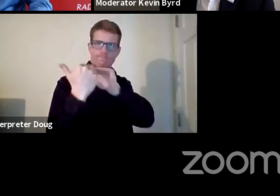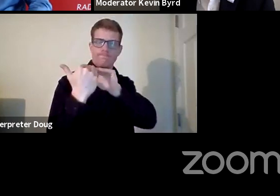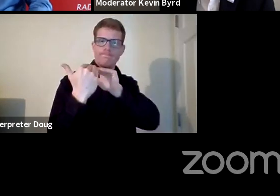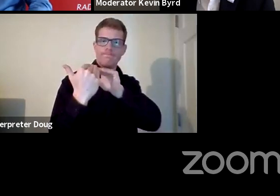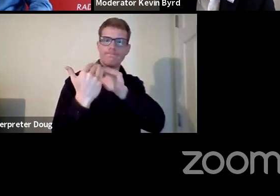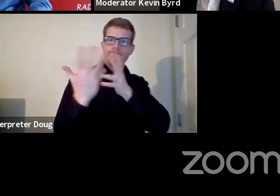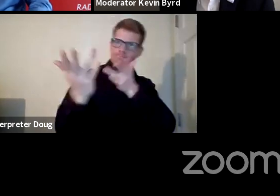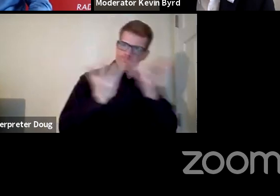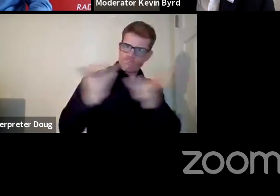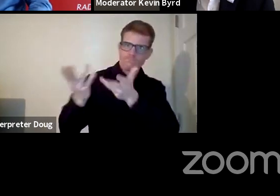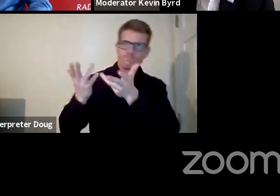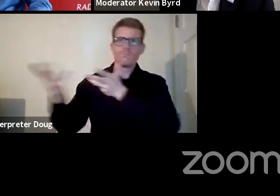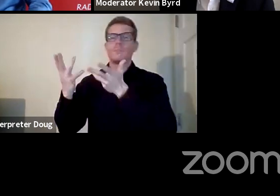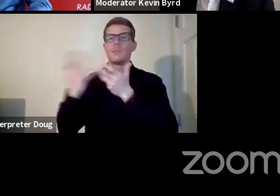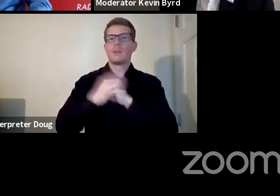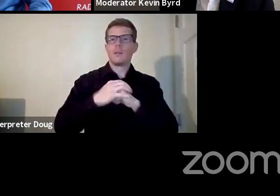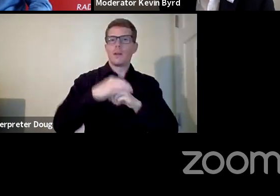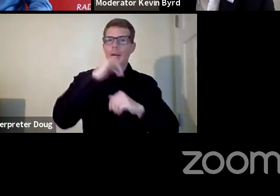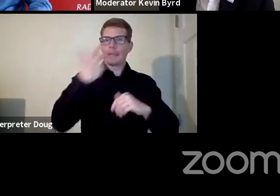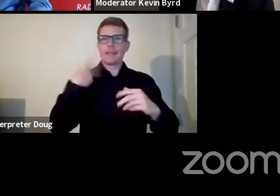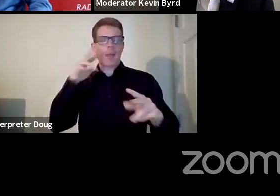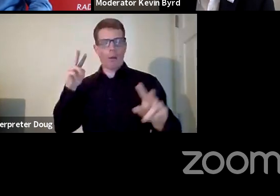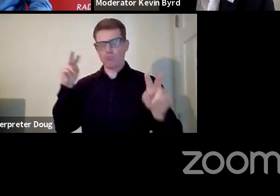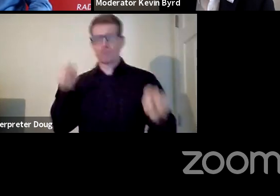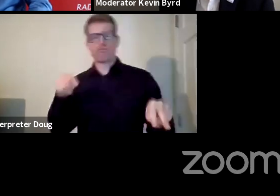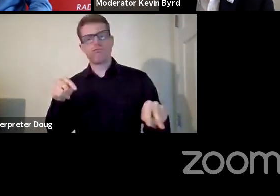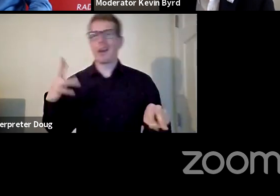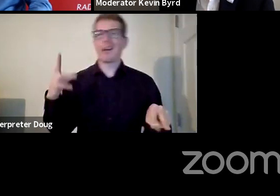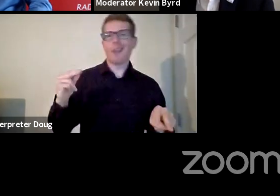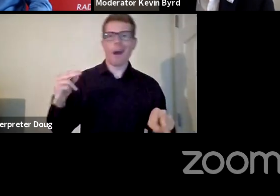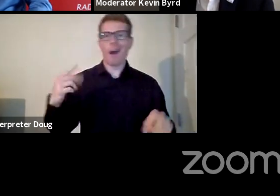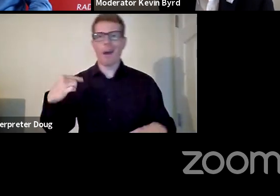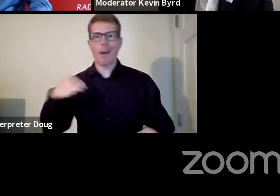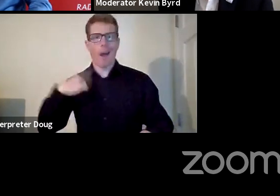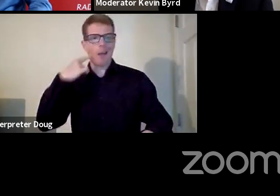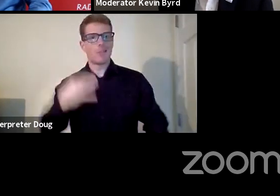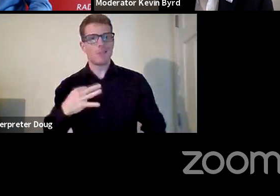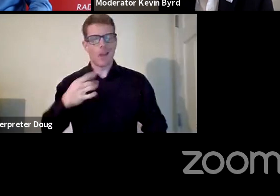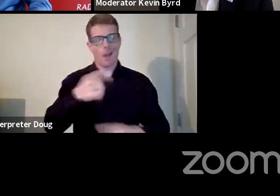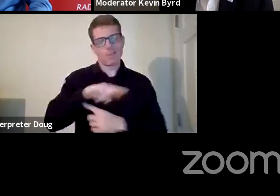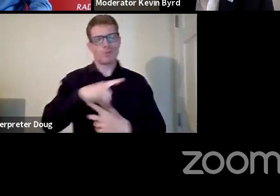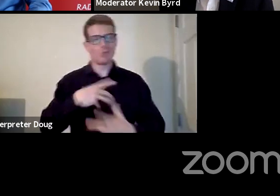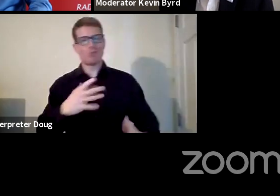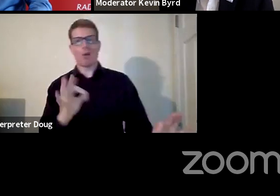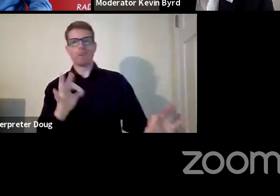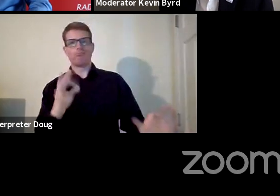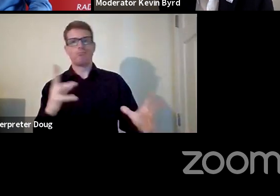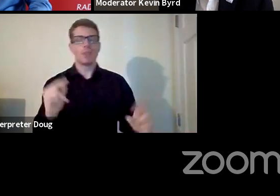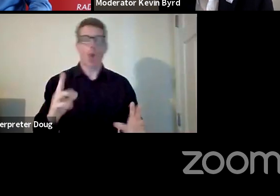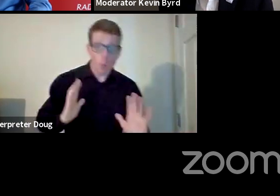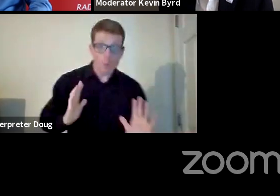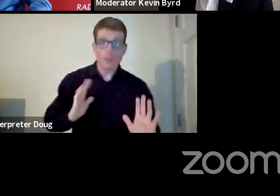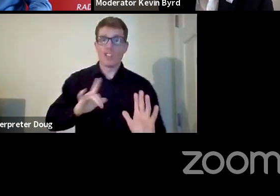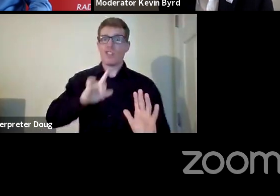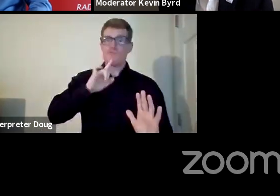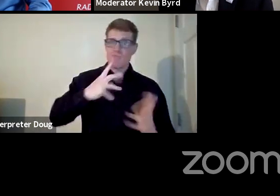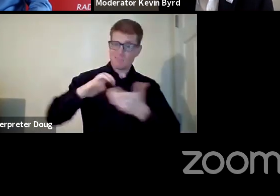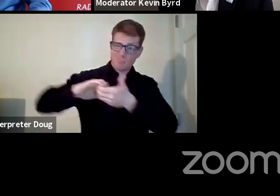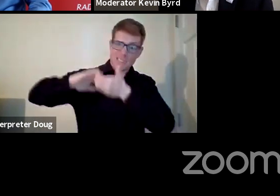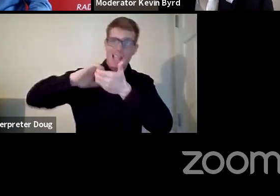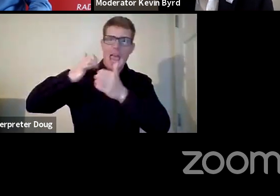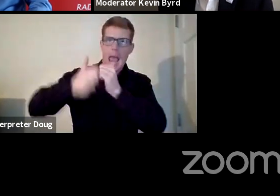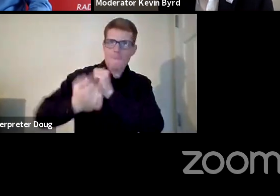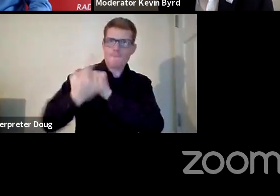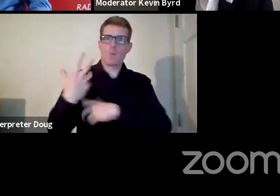a ordered structure where there's someone at the top that's going to make the decision. It's very collaborative. And as Pat said, it